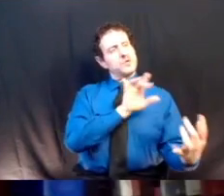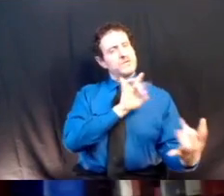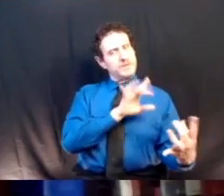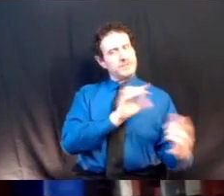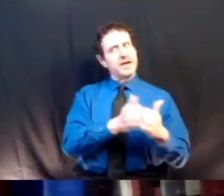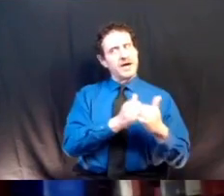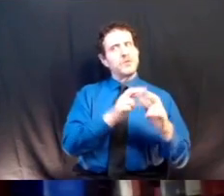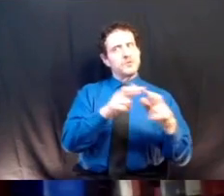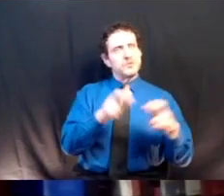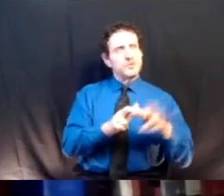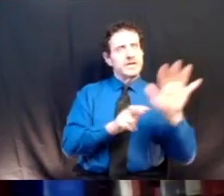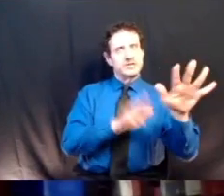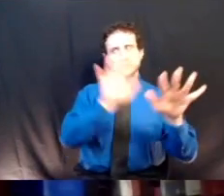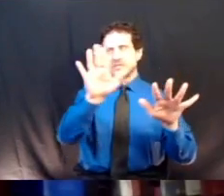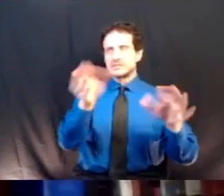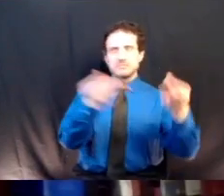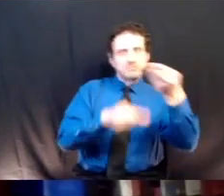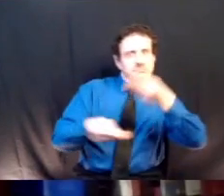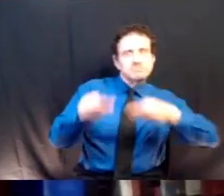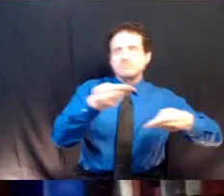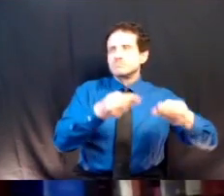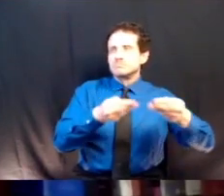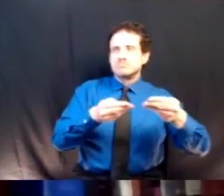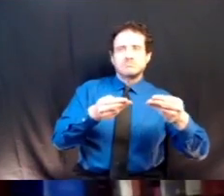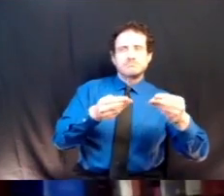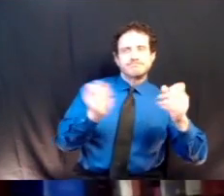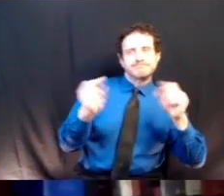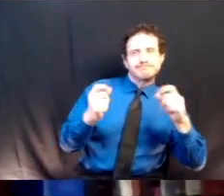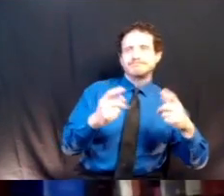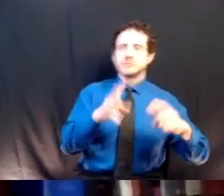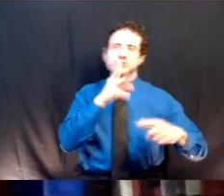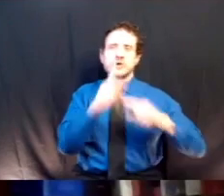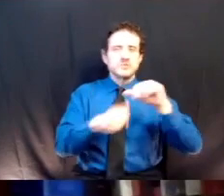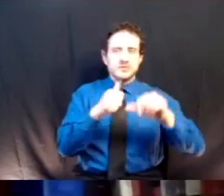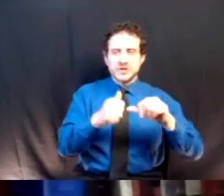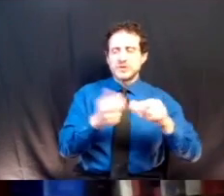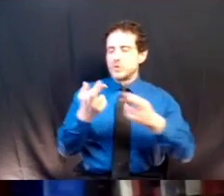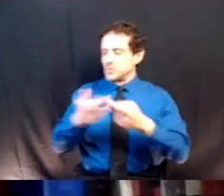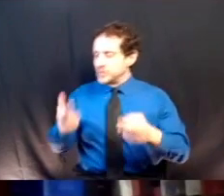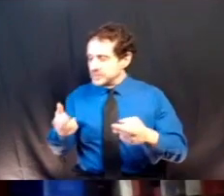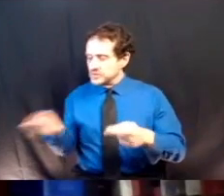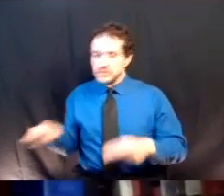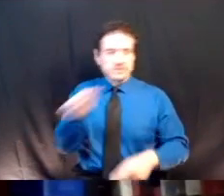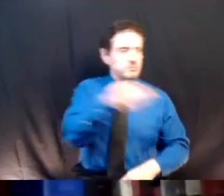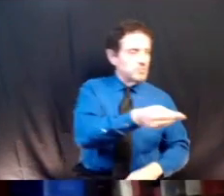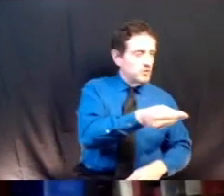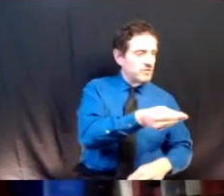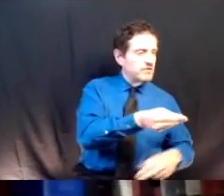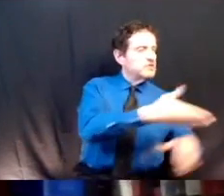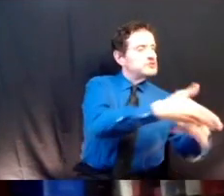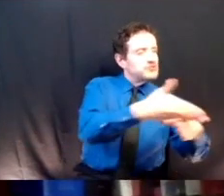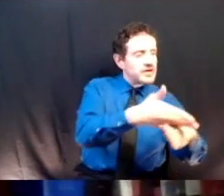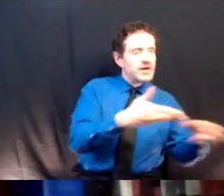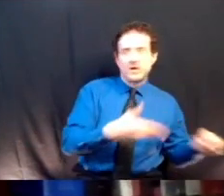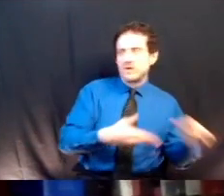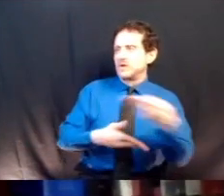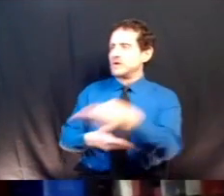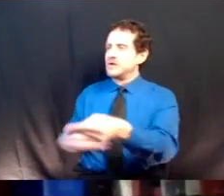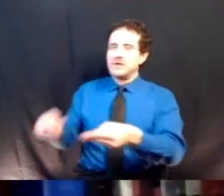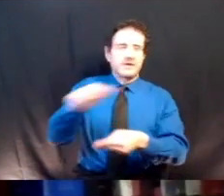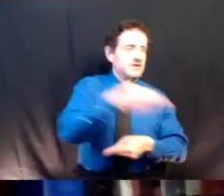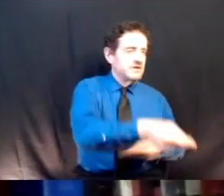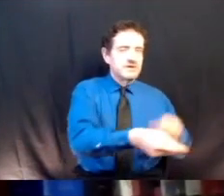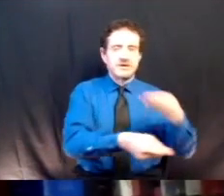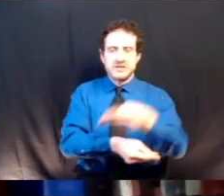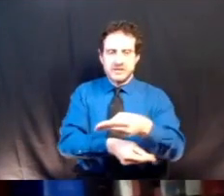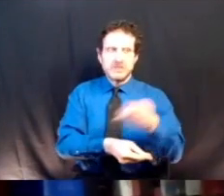and when they need to move around resources, and how do those regions interact. And they came back to